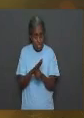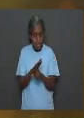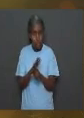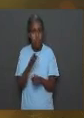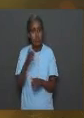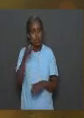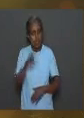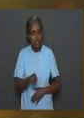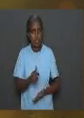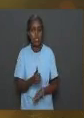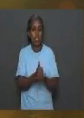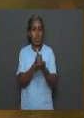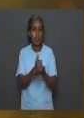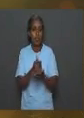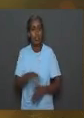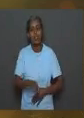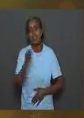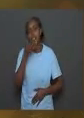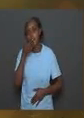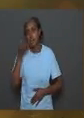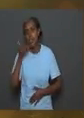need help getting better.